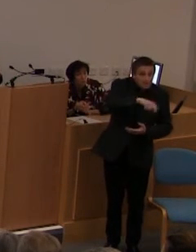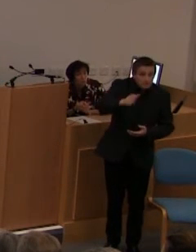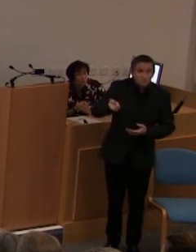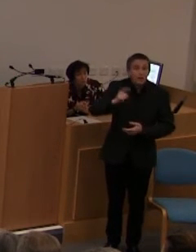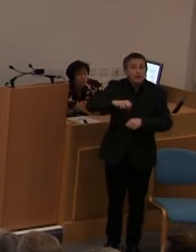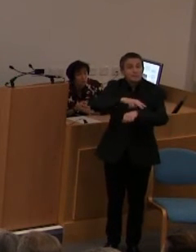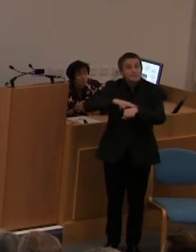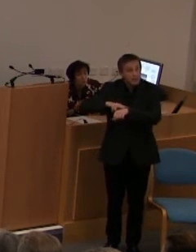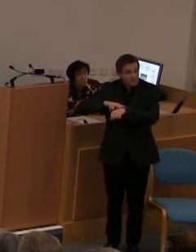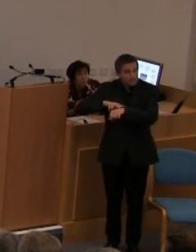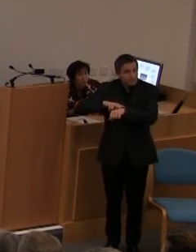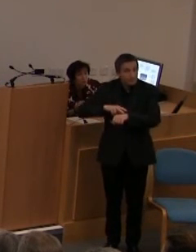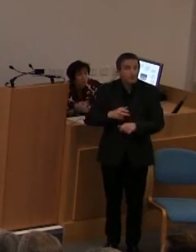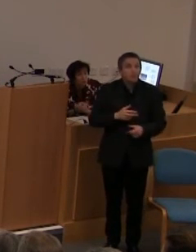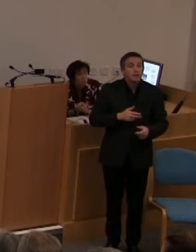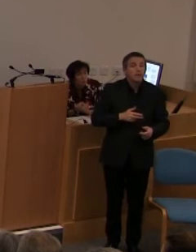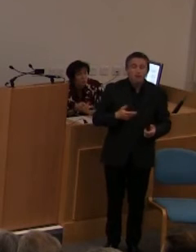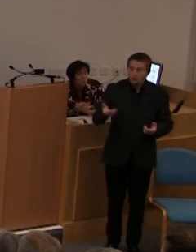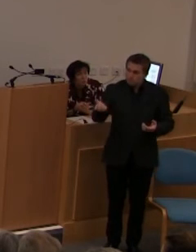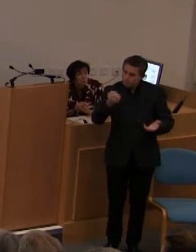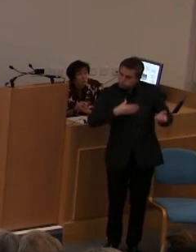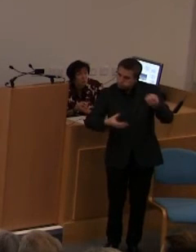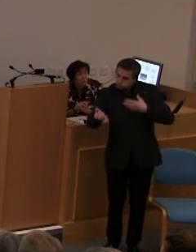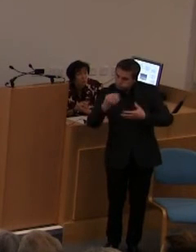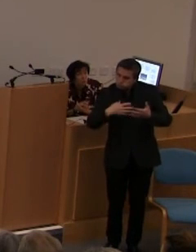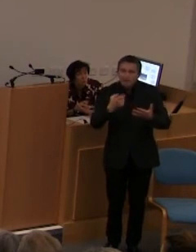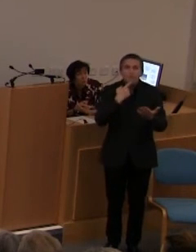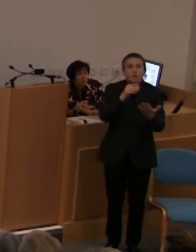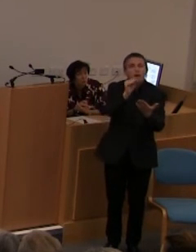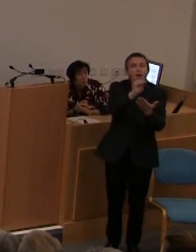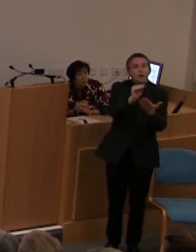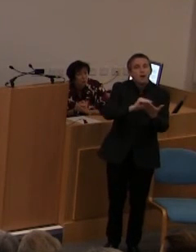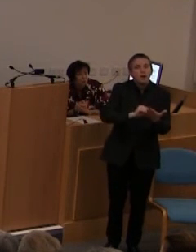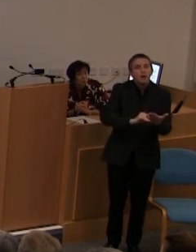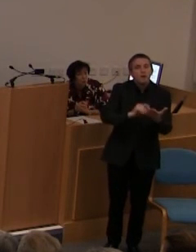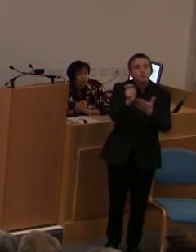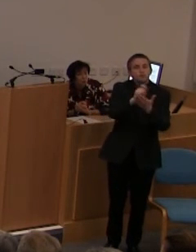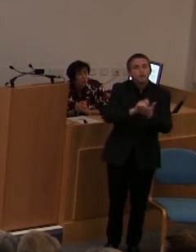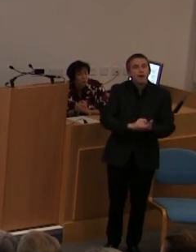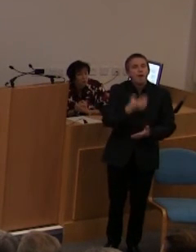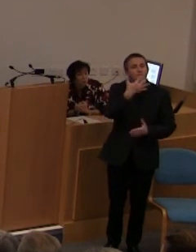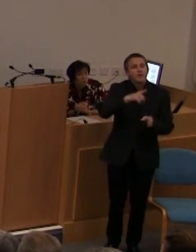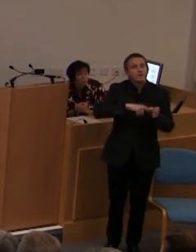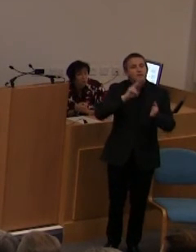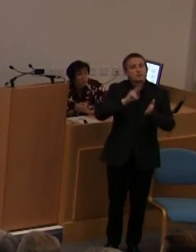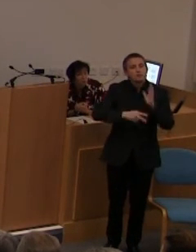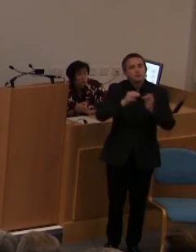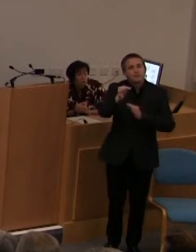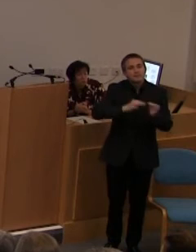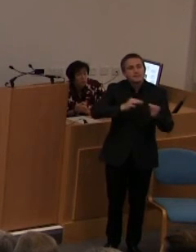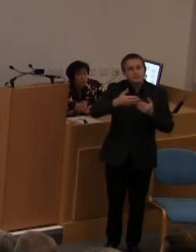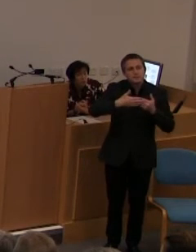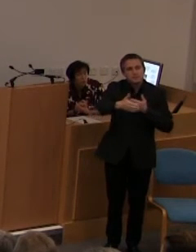And very much what public and staff told us has fed into this actual strategy. So it's very much